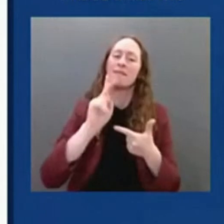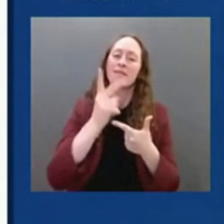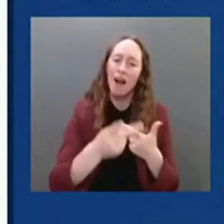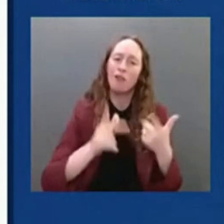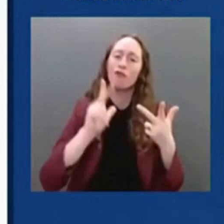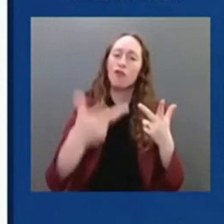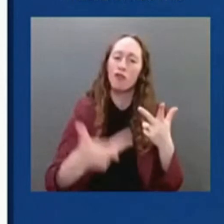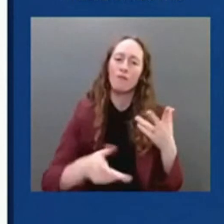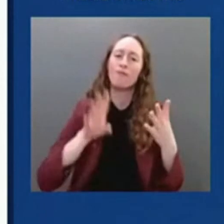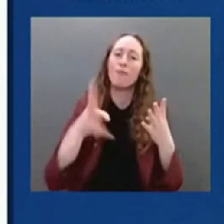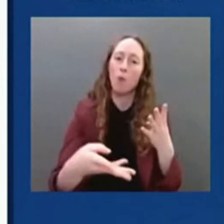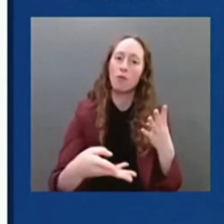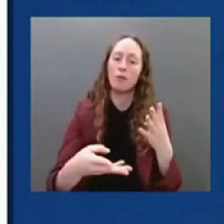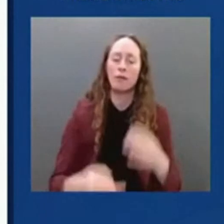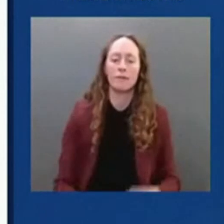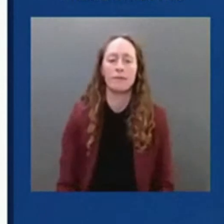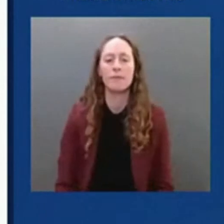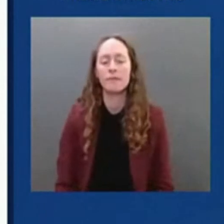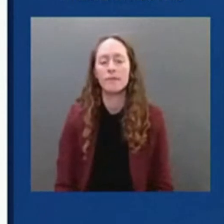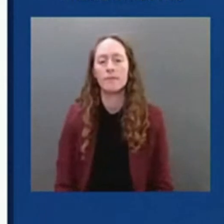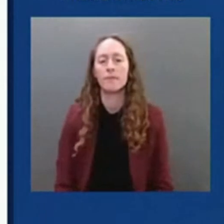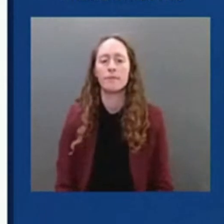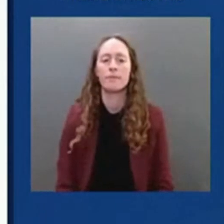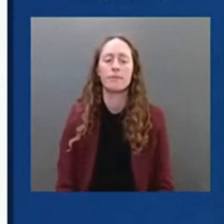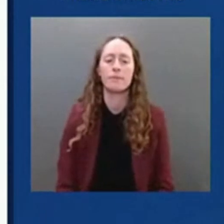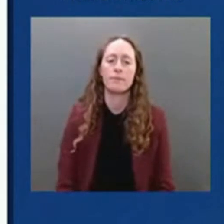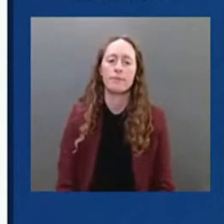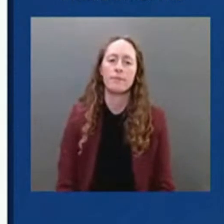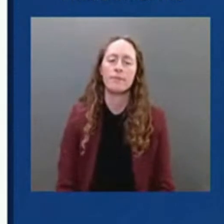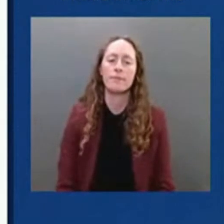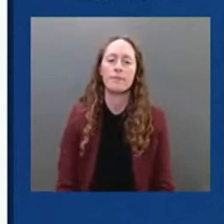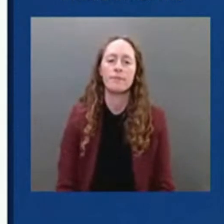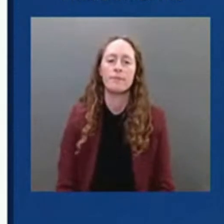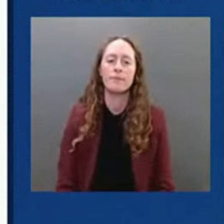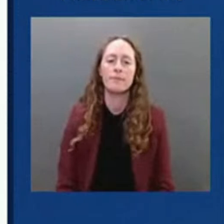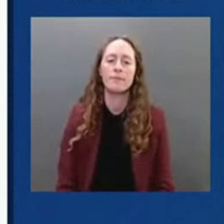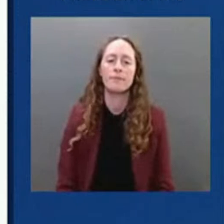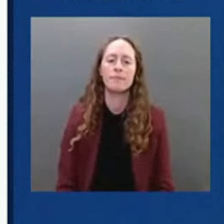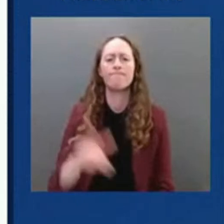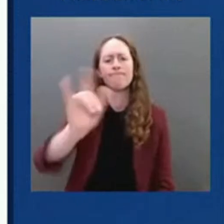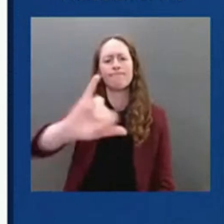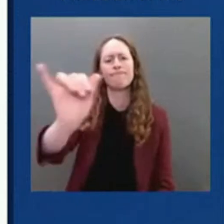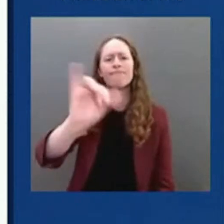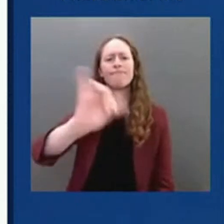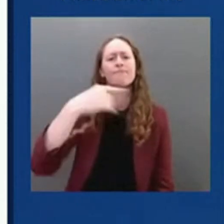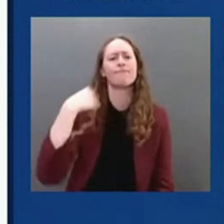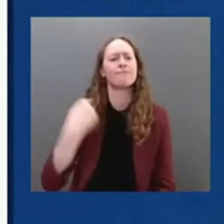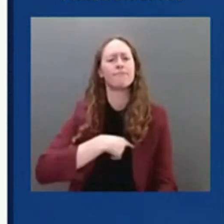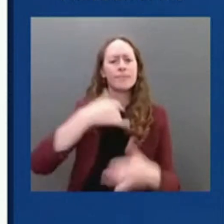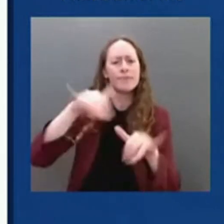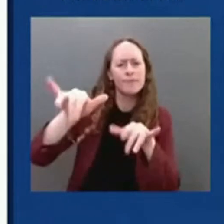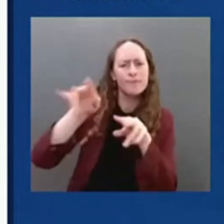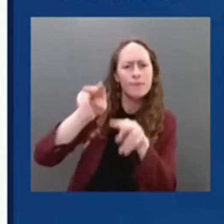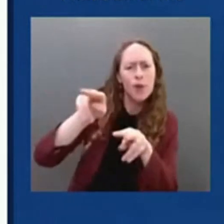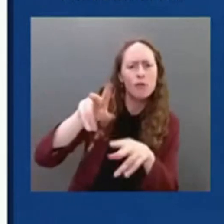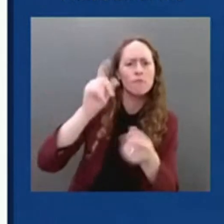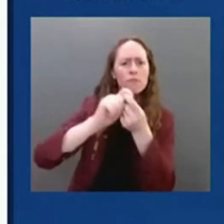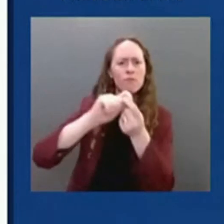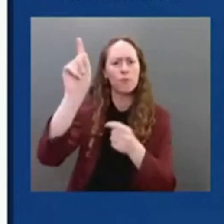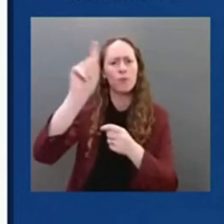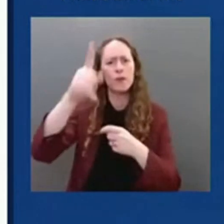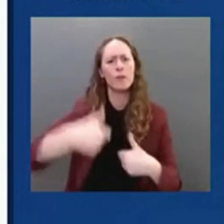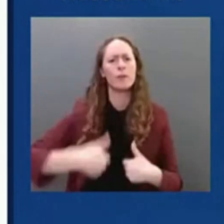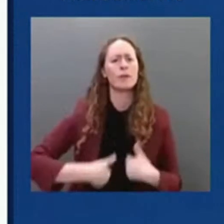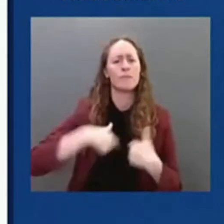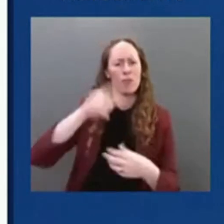Also, we need to monitor the COVID levels in your community, which the CDC does well. And in that